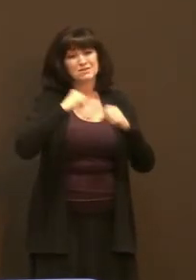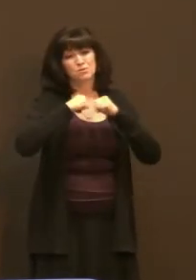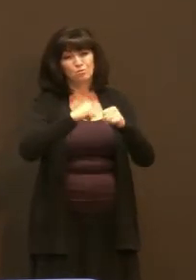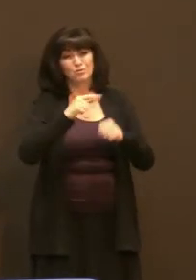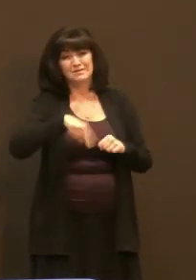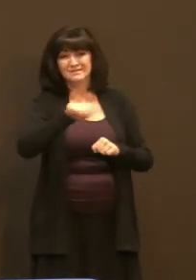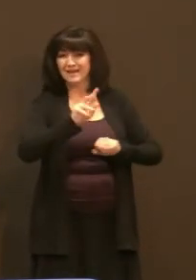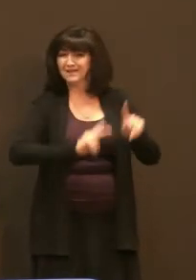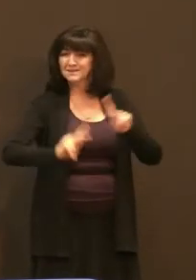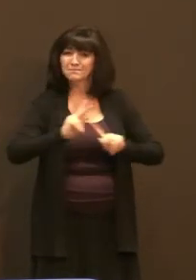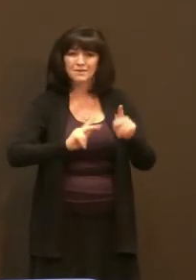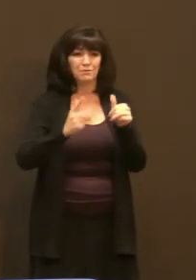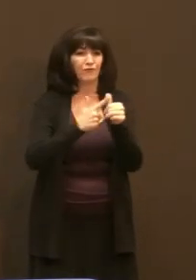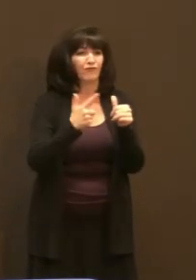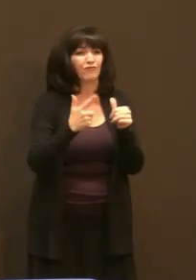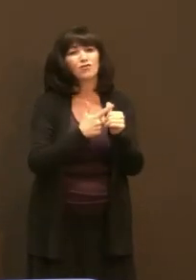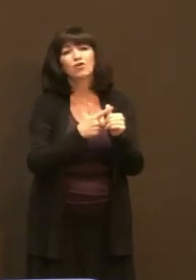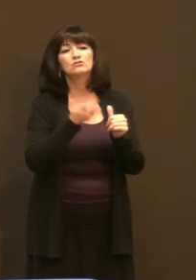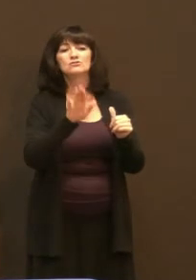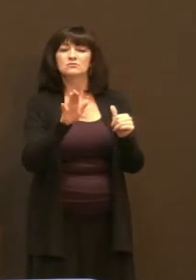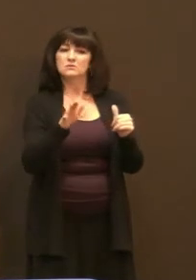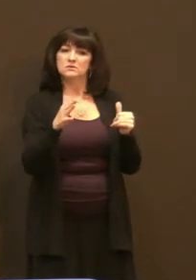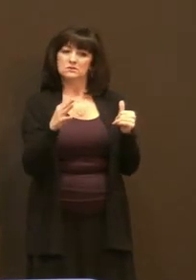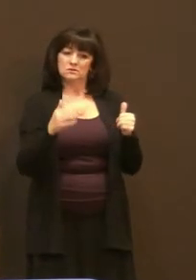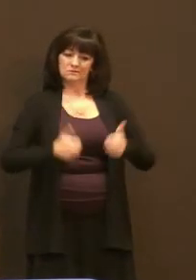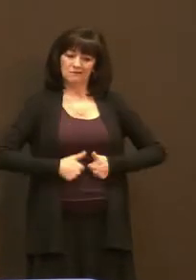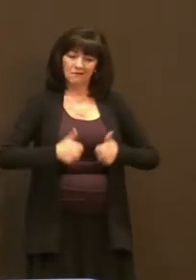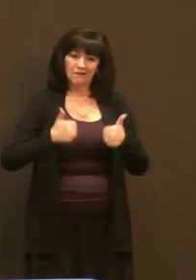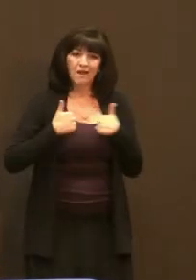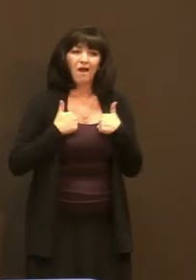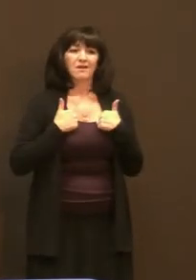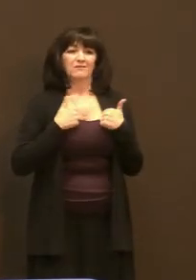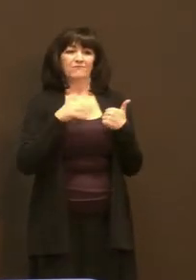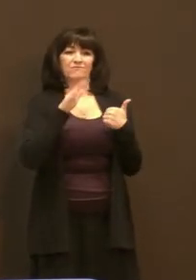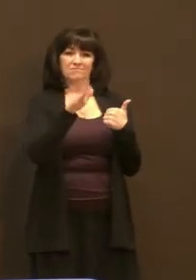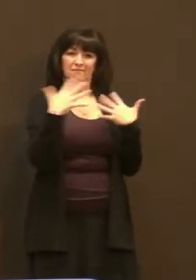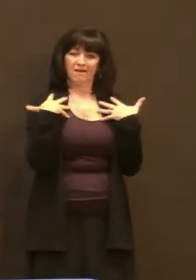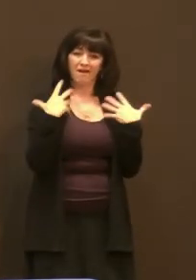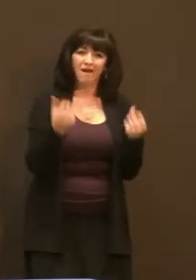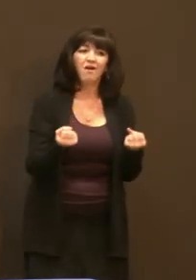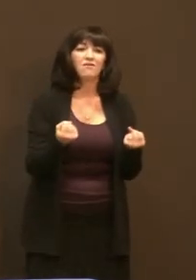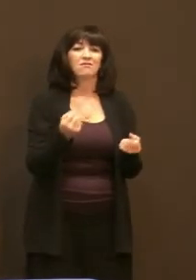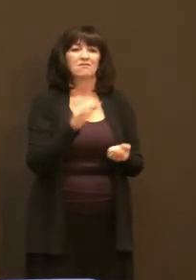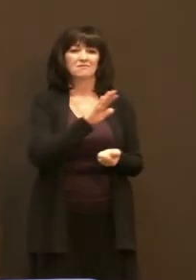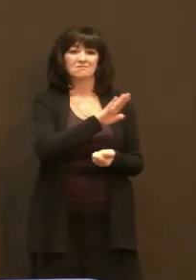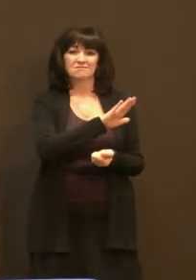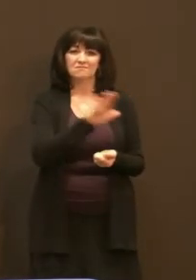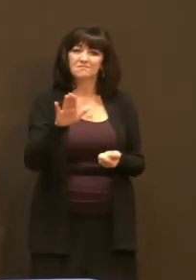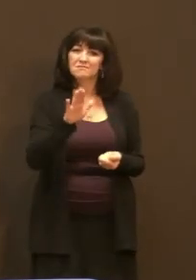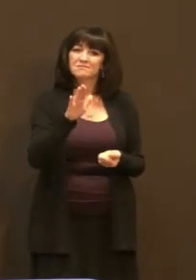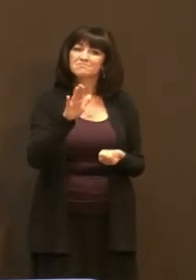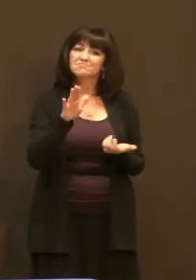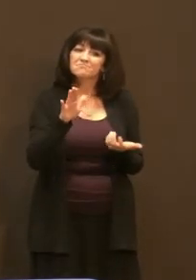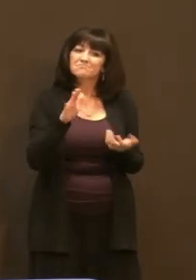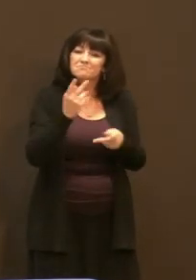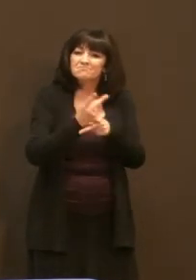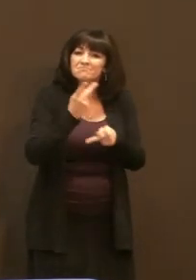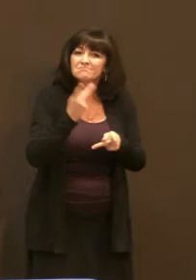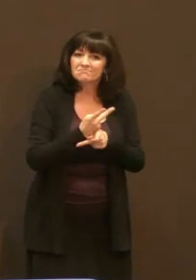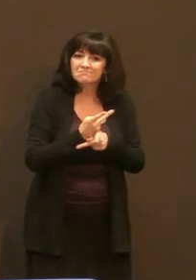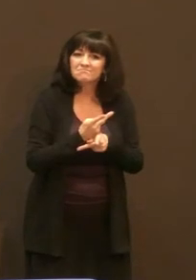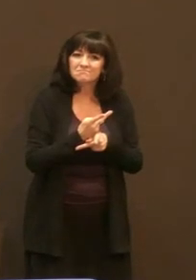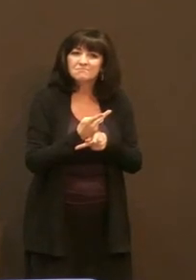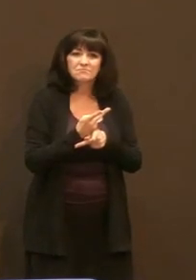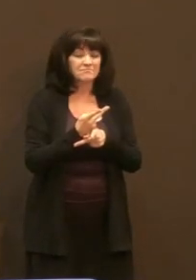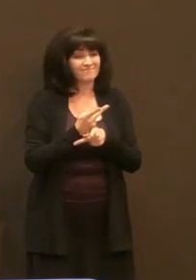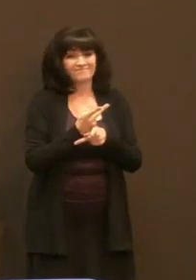and to protect the health and welfare of every Delawarean. And so I'd like to say we won't turn